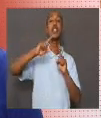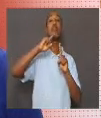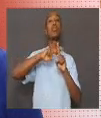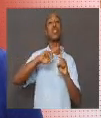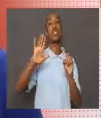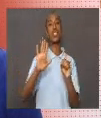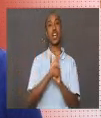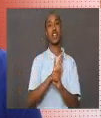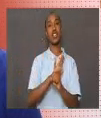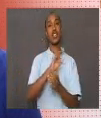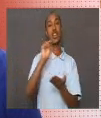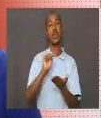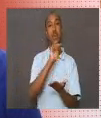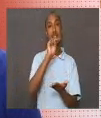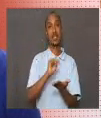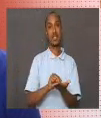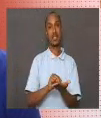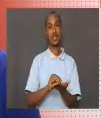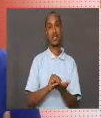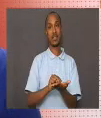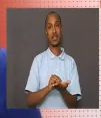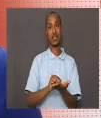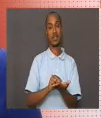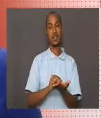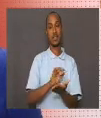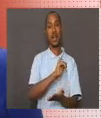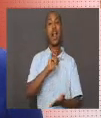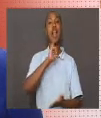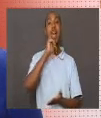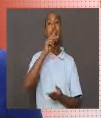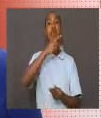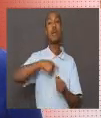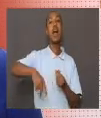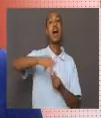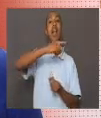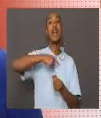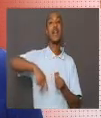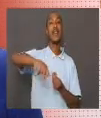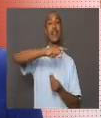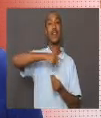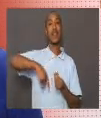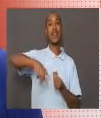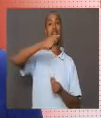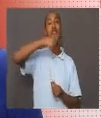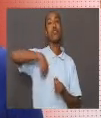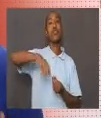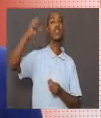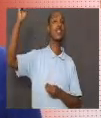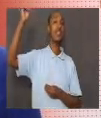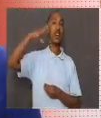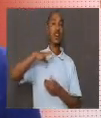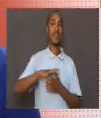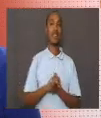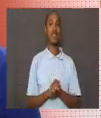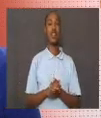positively charged nucleus are like planets revolving around the sun.